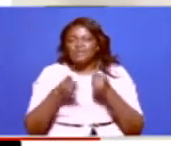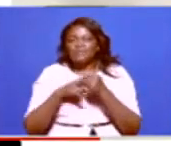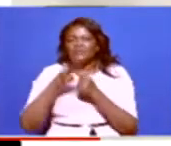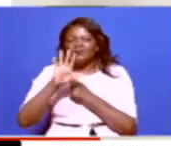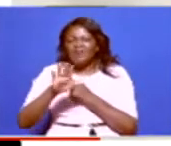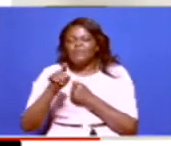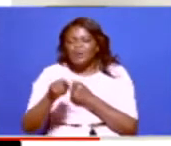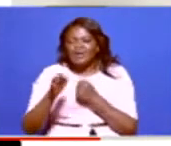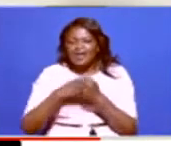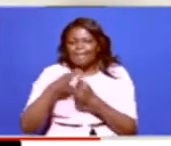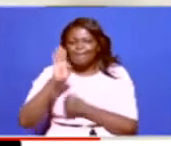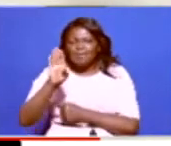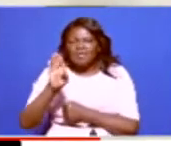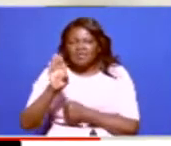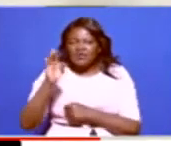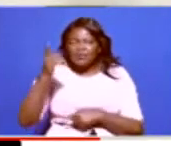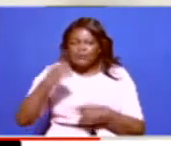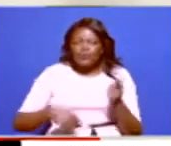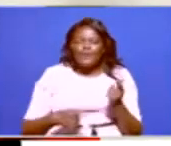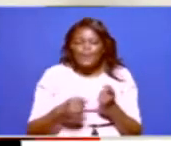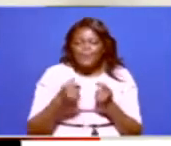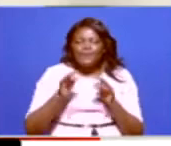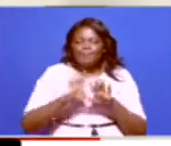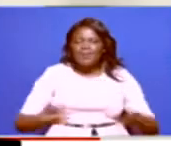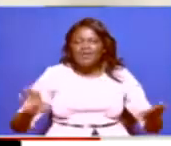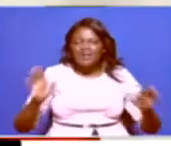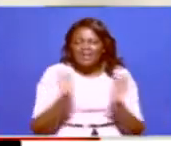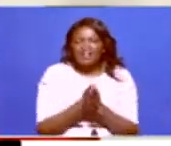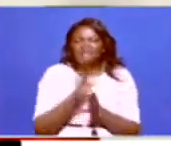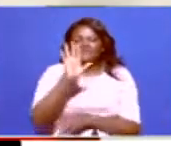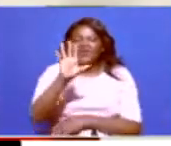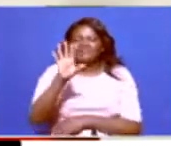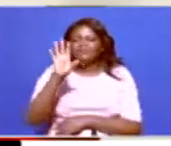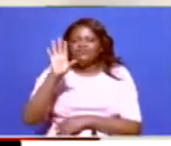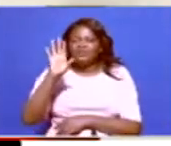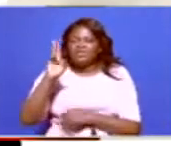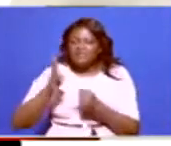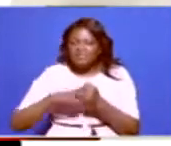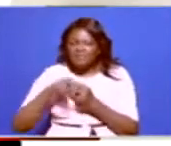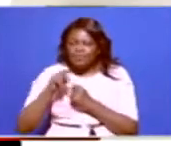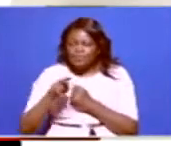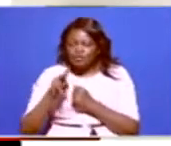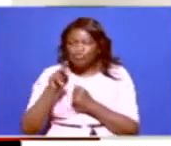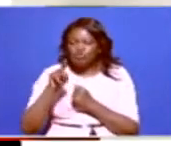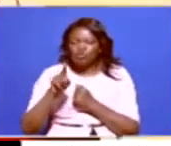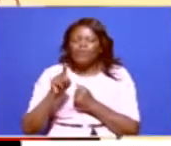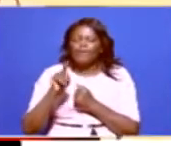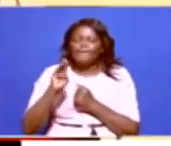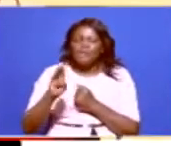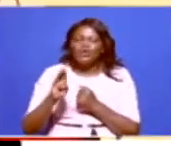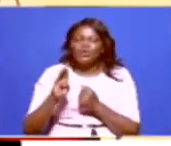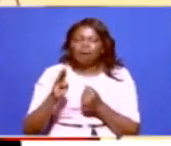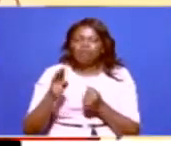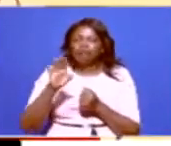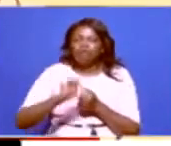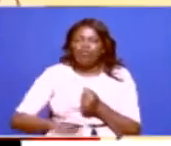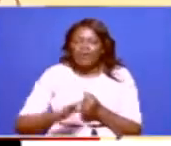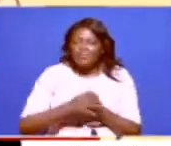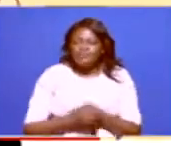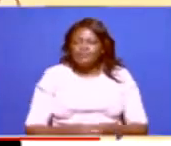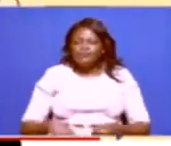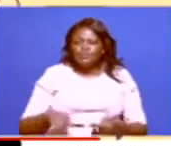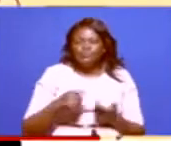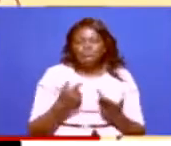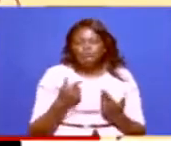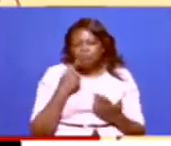275.9 billion from the external market and 570.2 billion shillings locally. With regard to the debt,